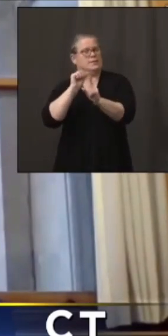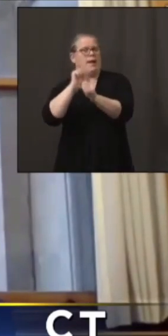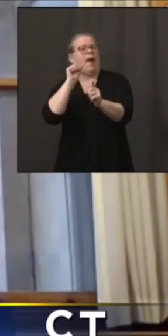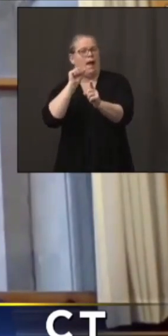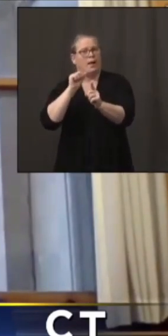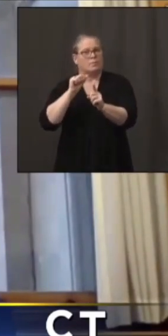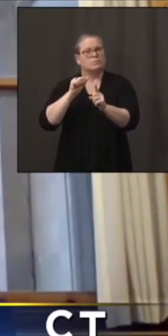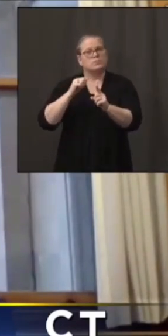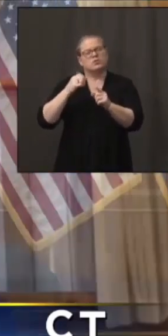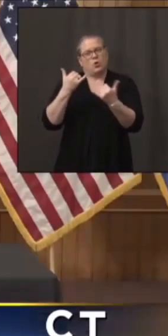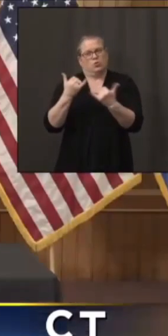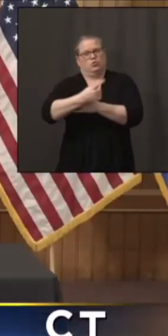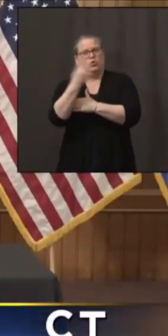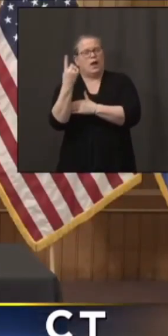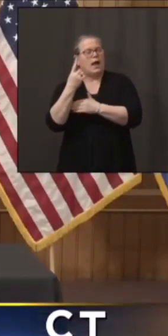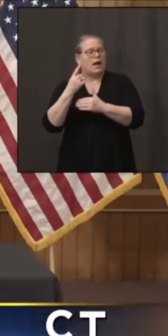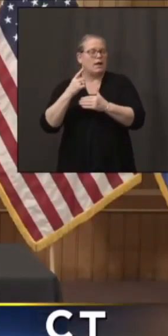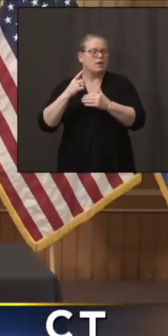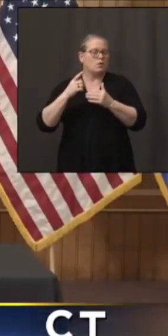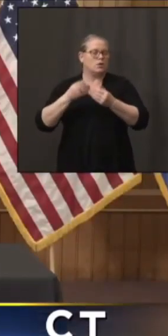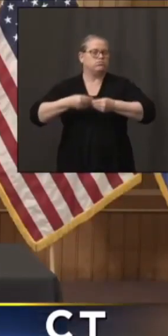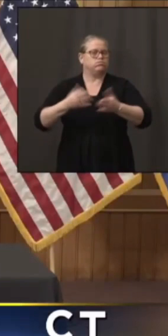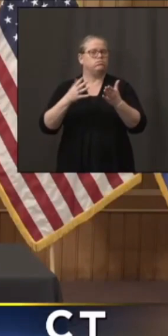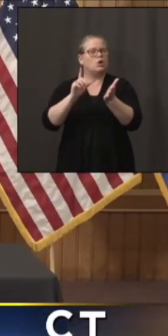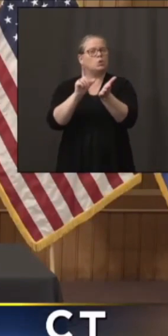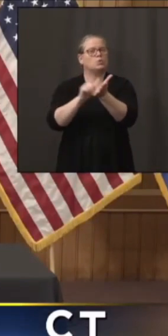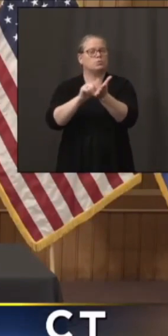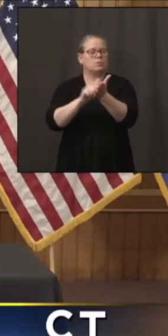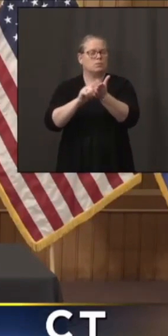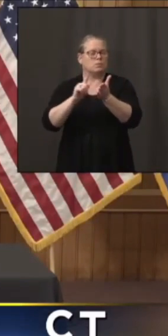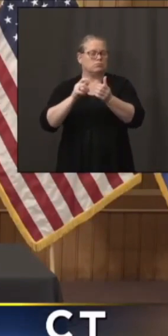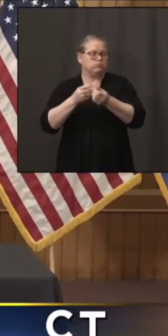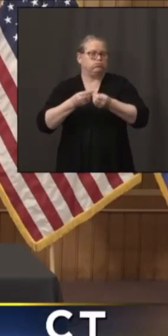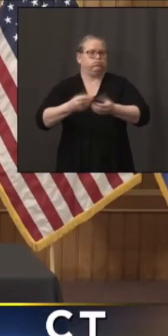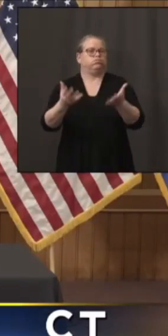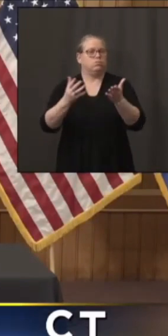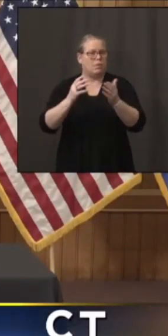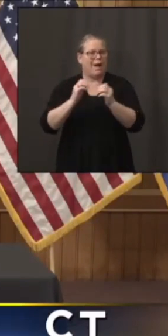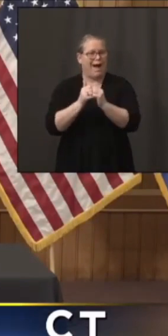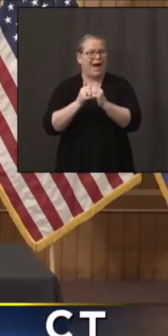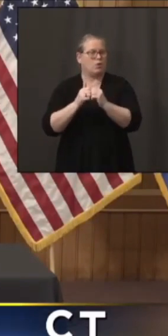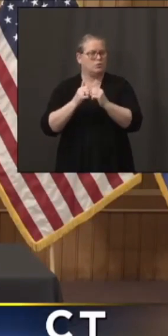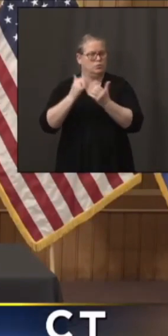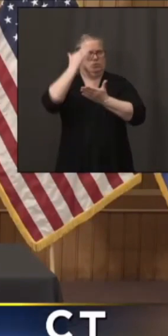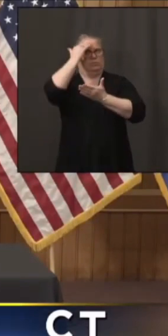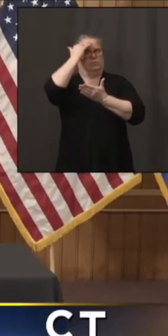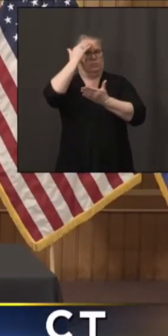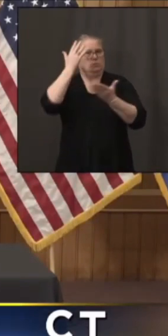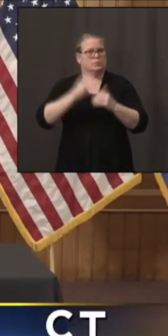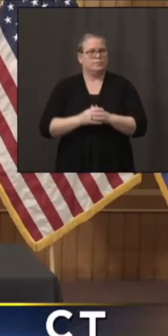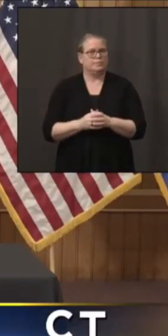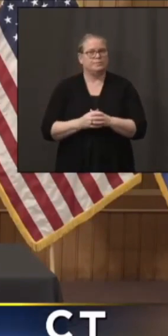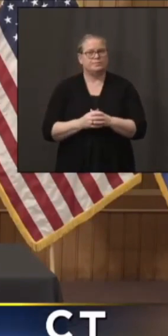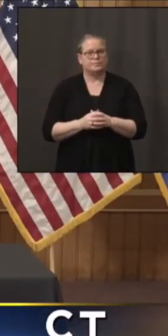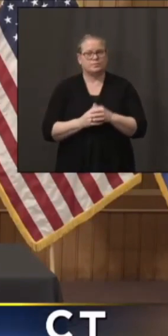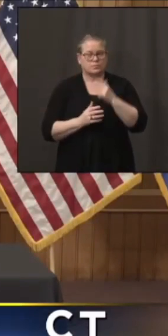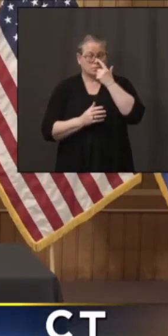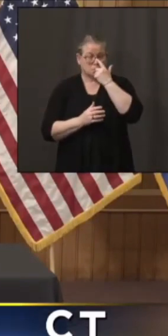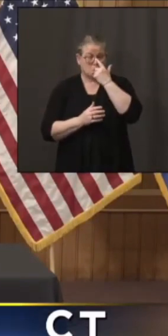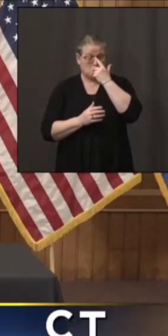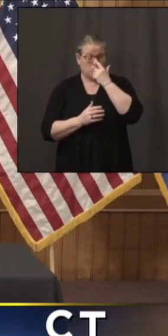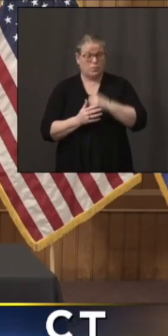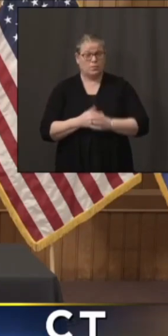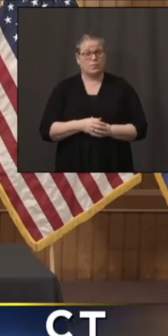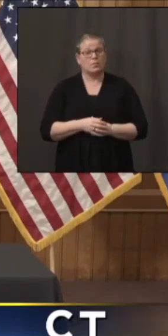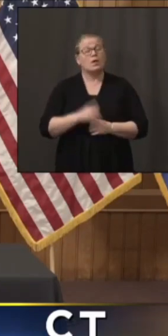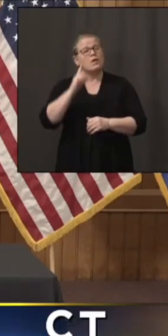well. Just one more, if I'm able to. How Connecticut ranks ahead of most states in terms of